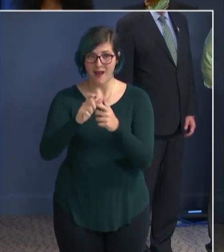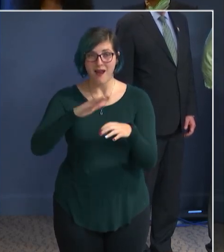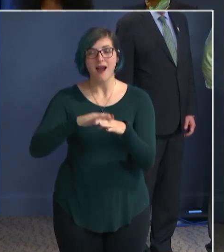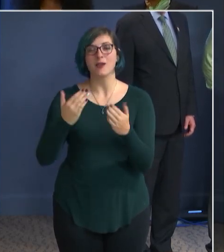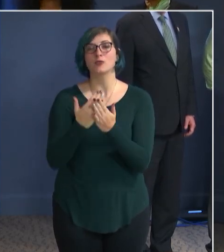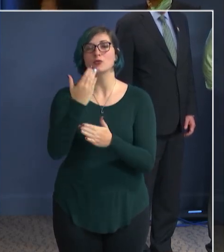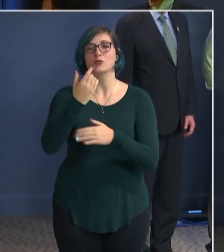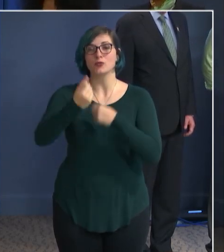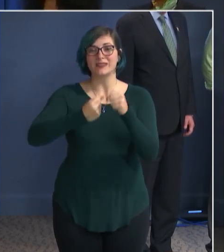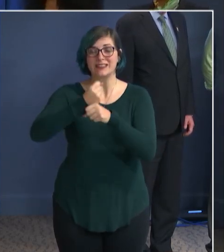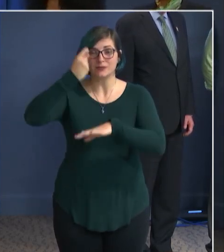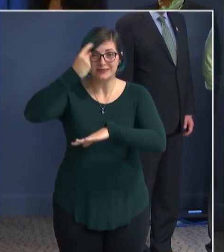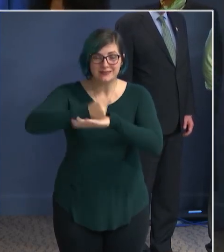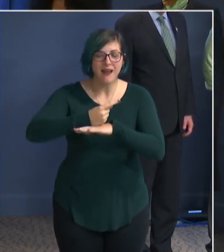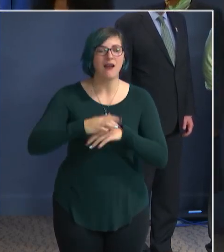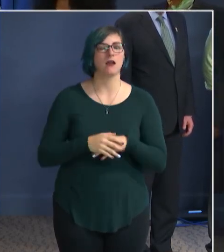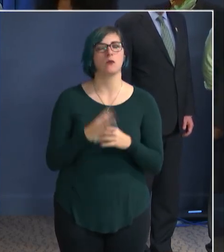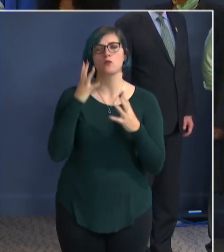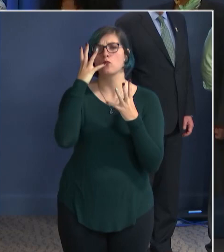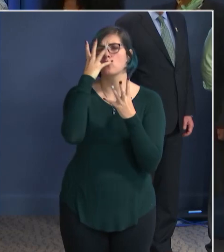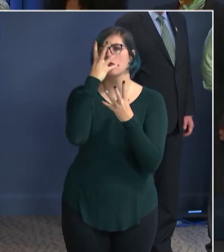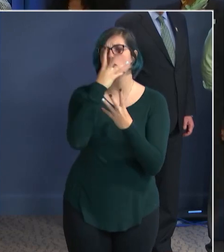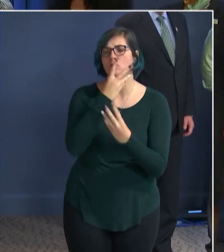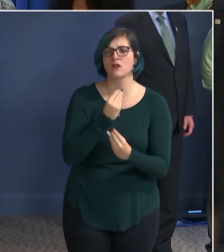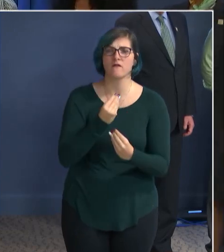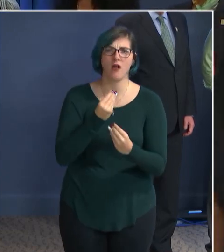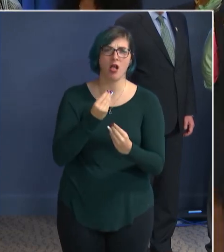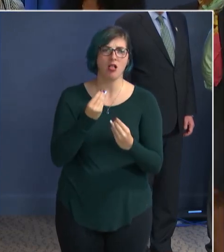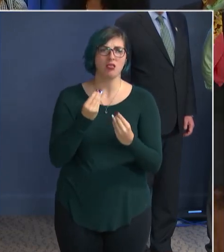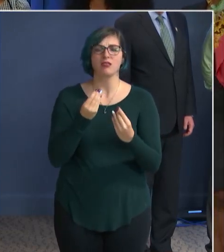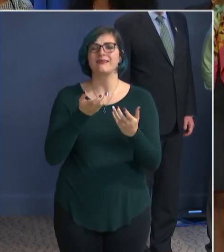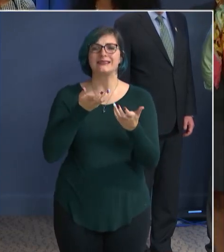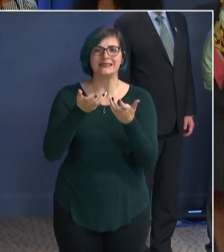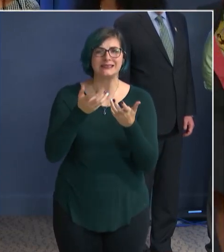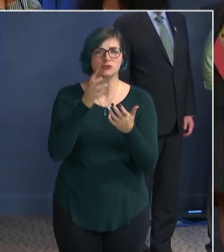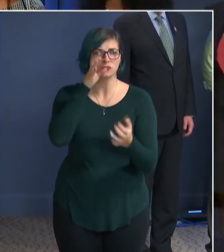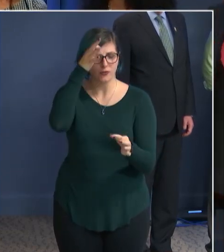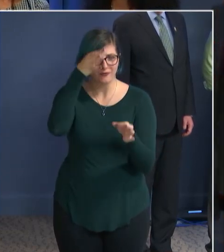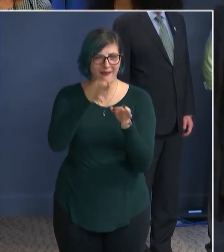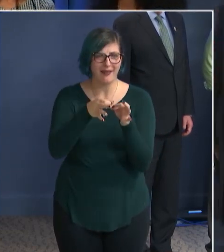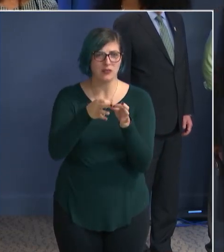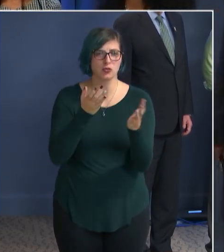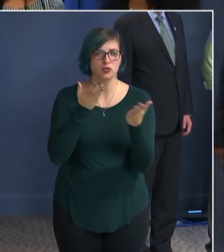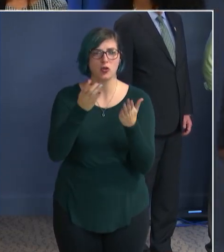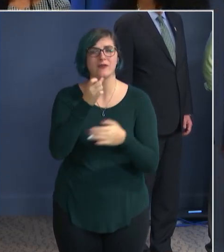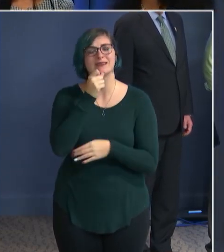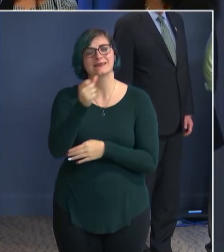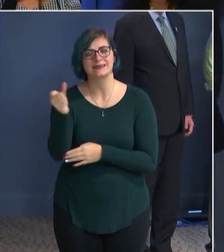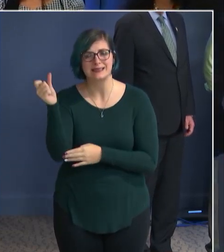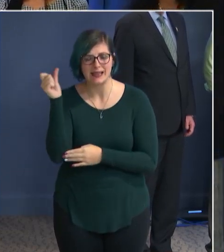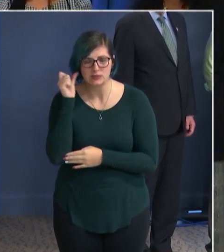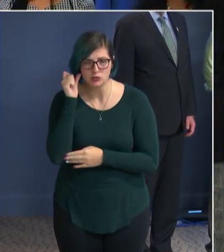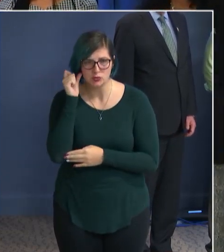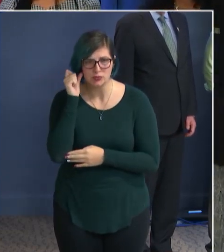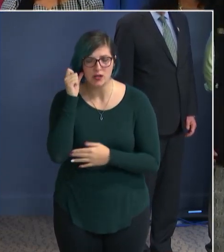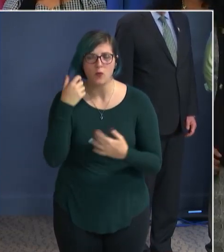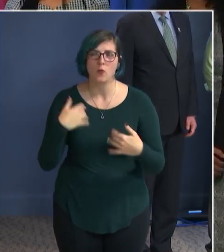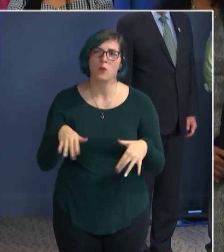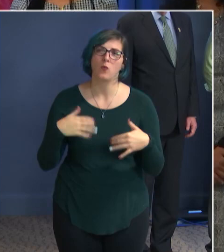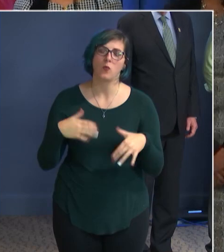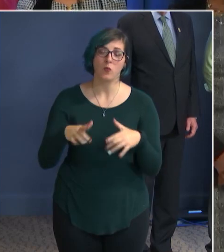beautiful interfaith service at the 6 and 9 synagogue yesterday, followed by